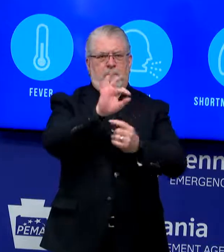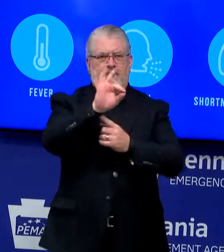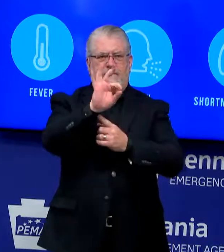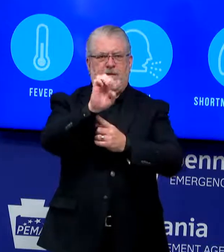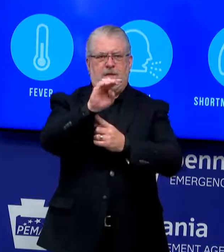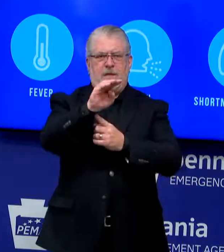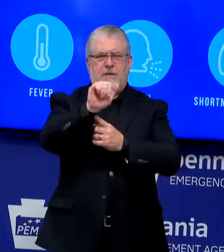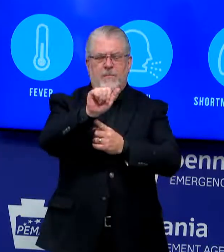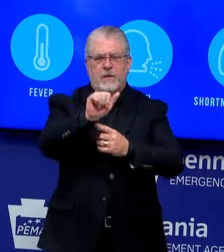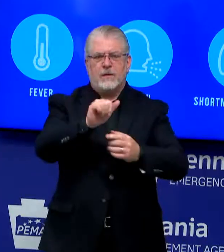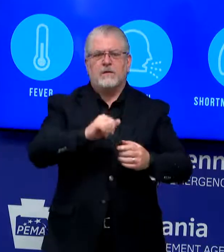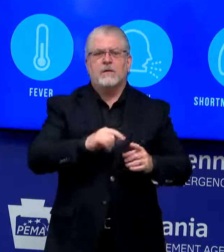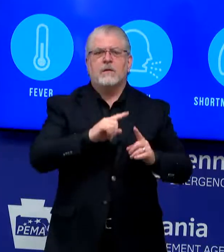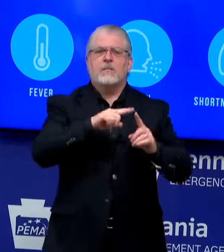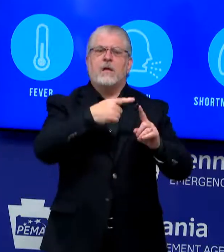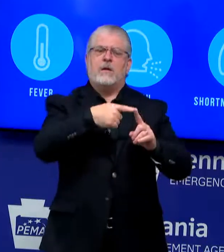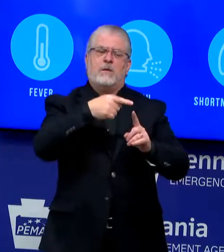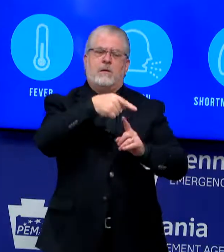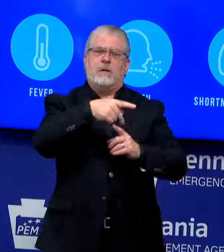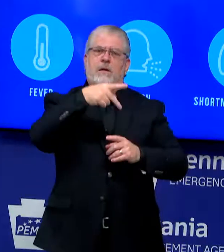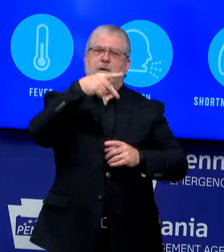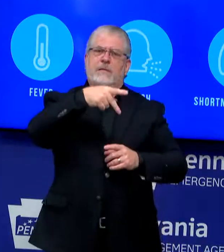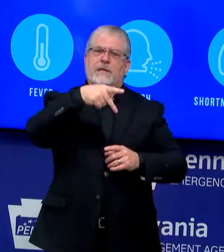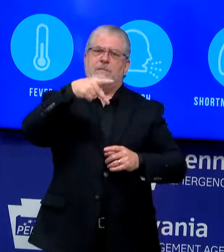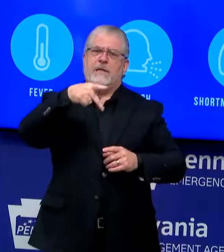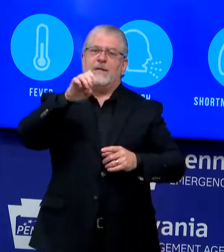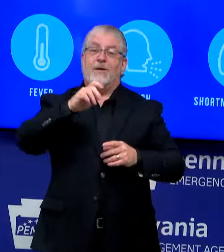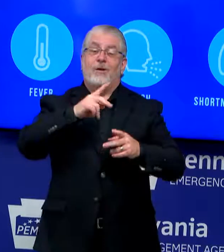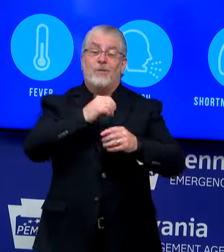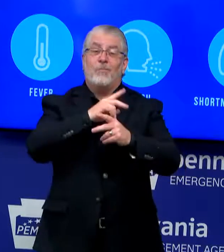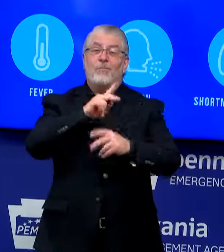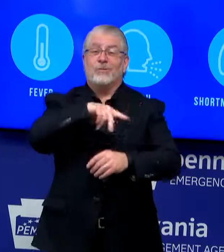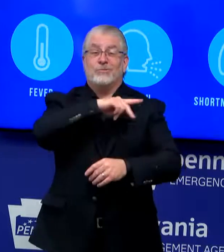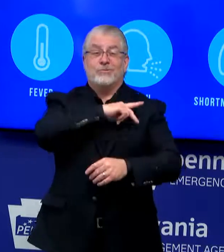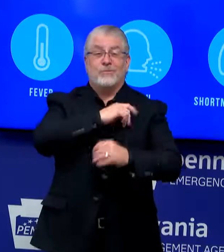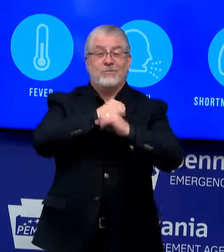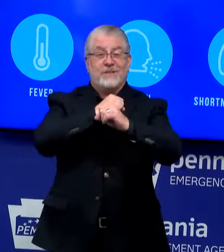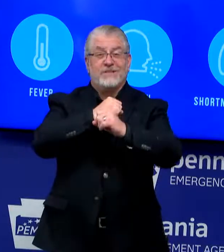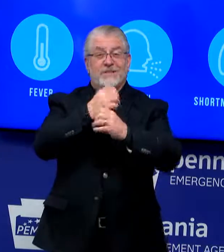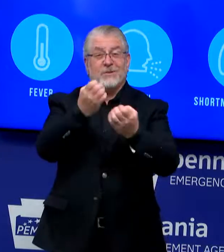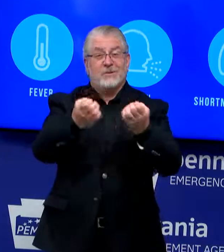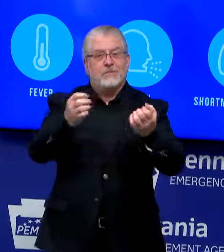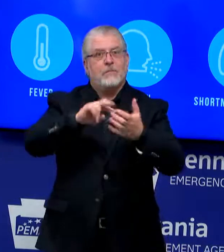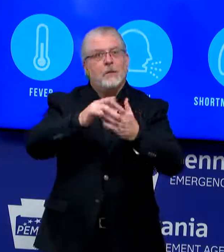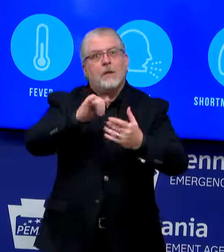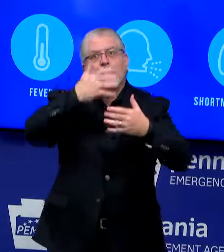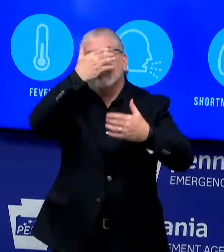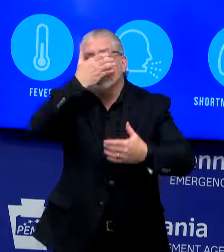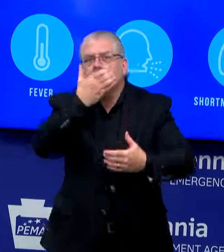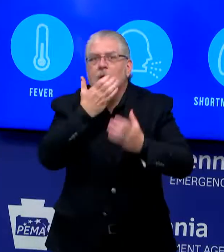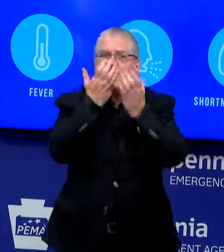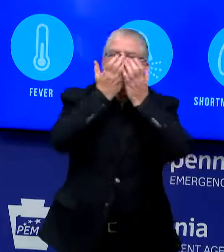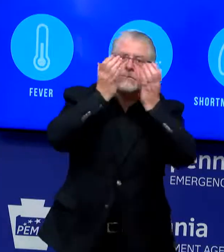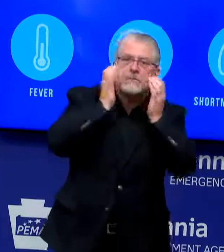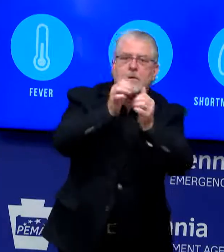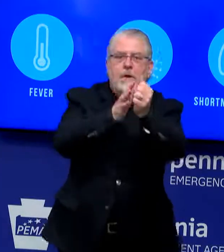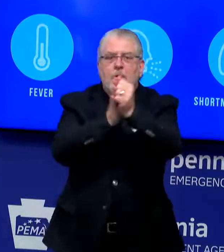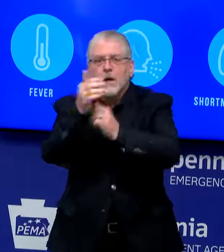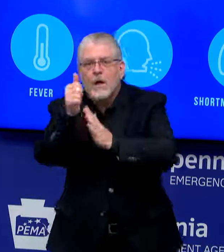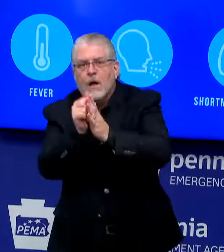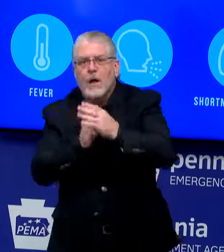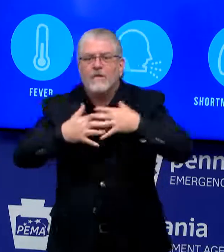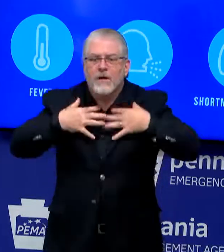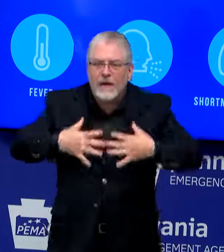personal protection equipment. It shows that Pennsylvania has not received as much from the federal stockpile as